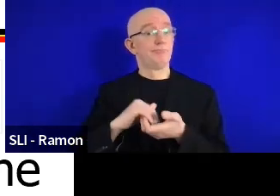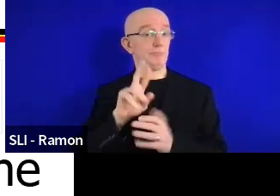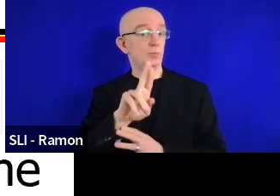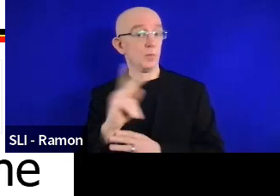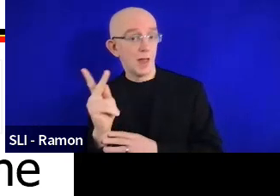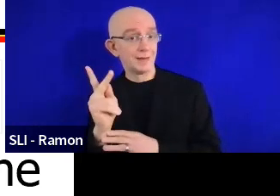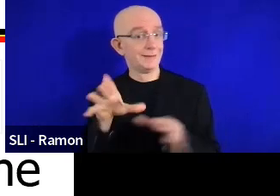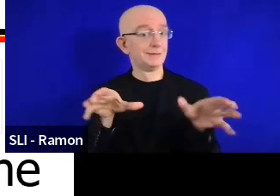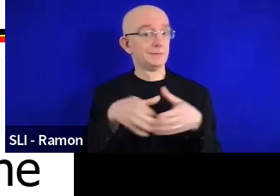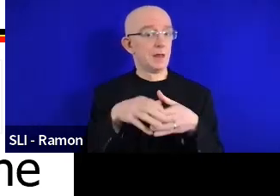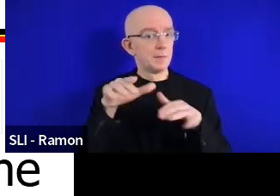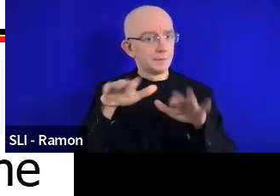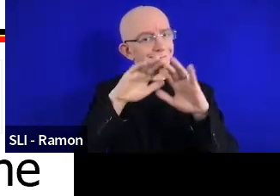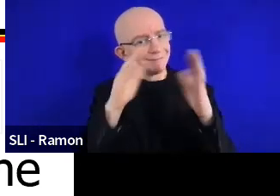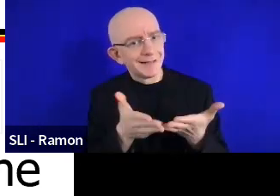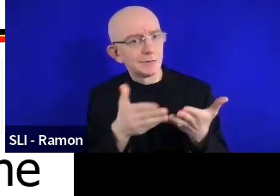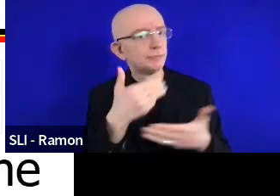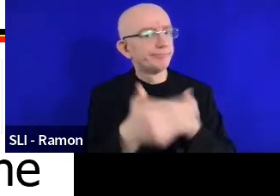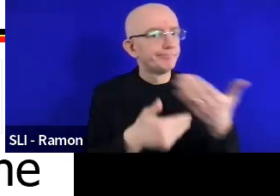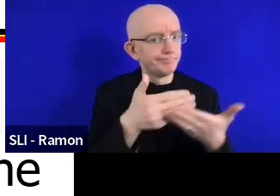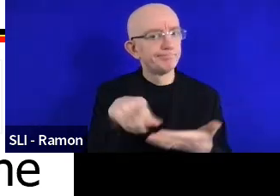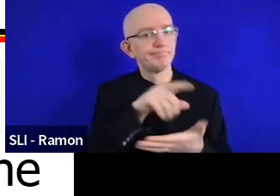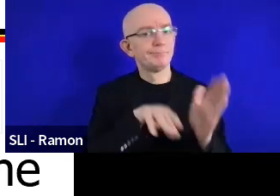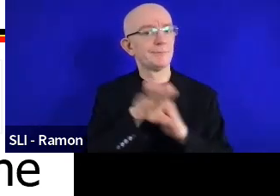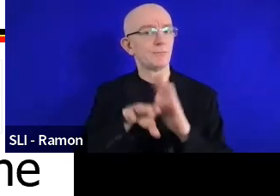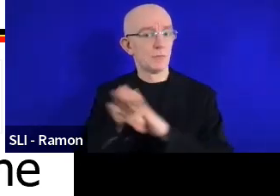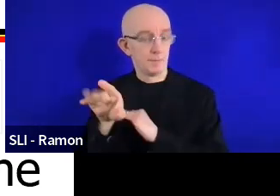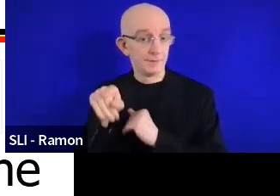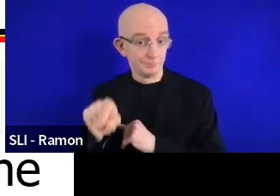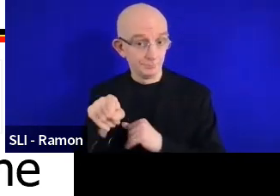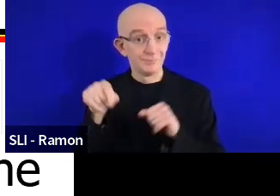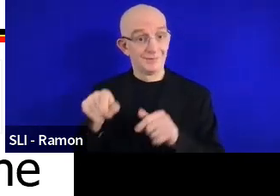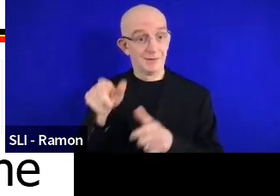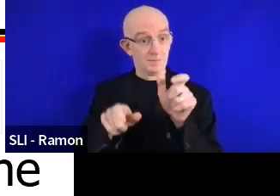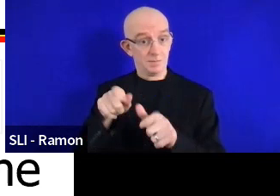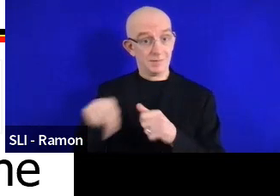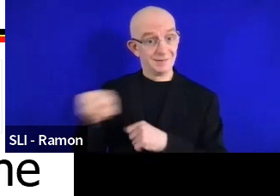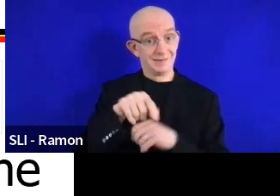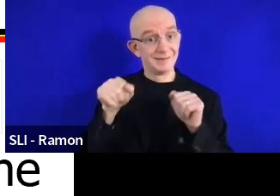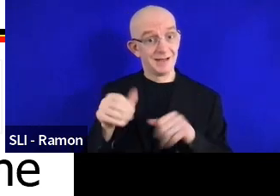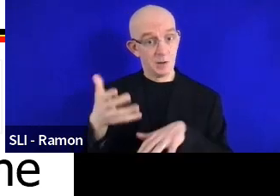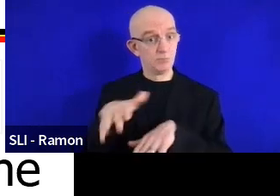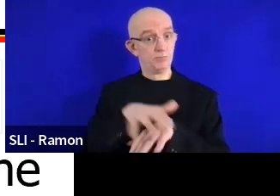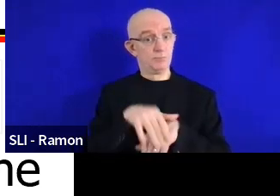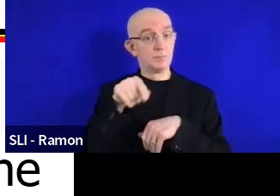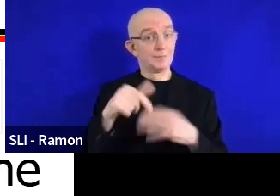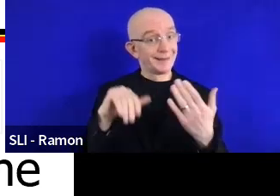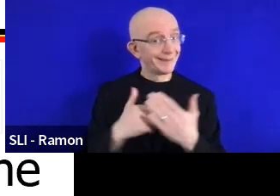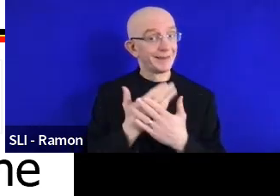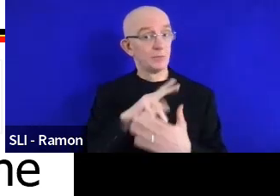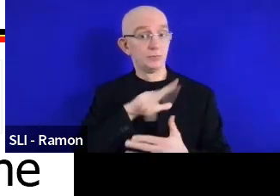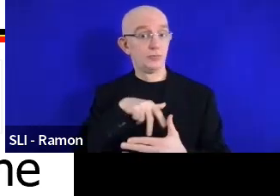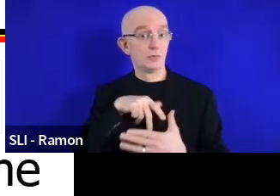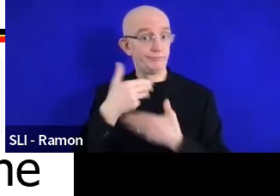This program came in place because as a country, there were several studies that